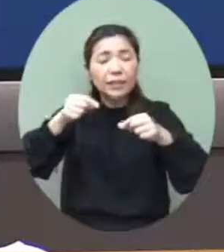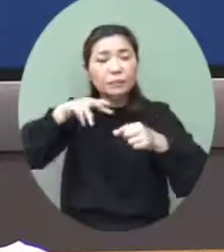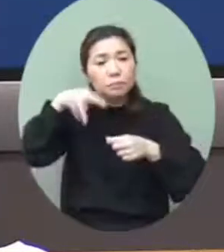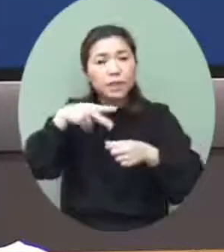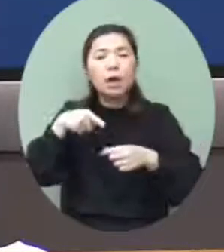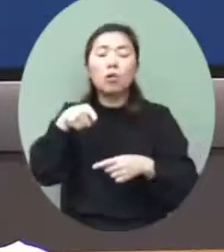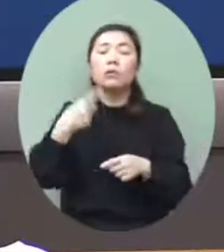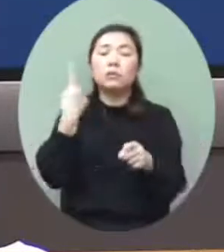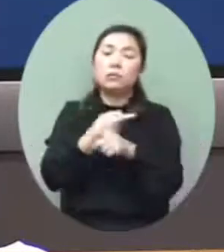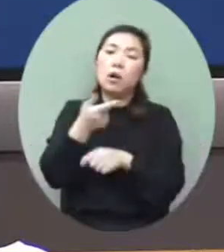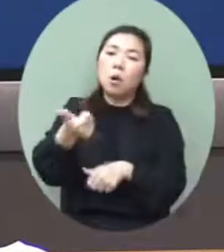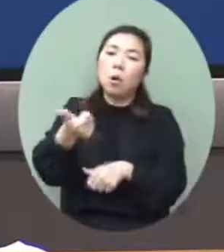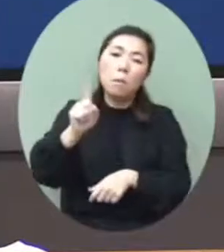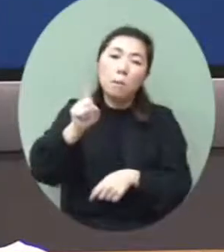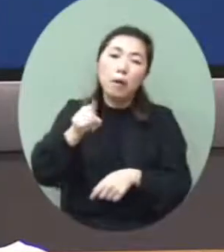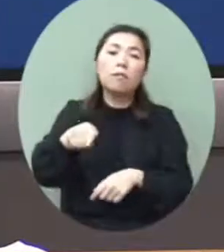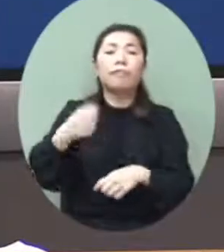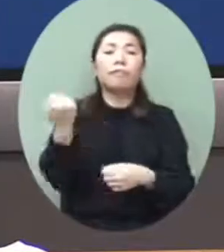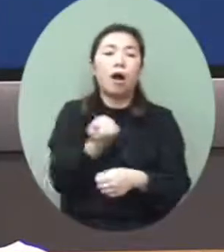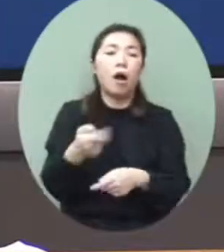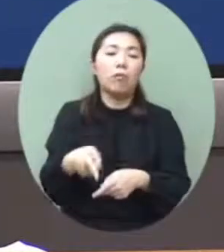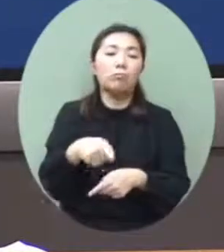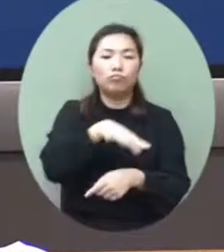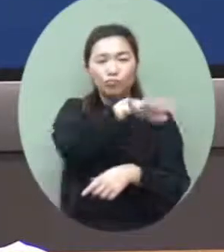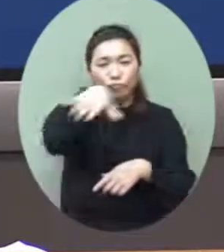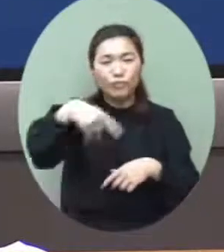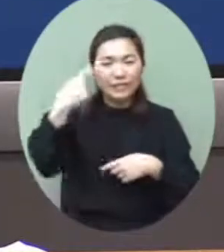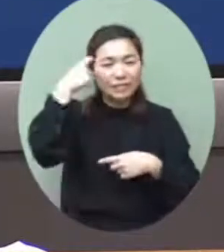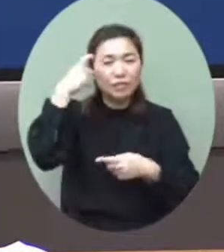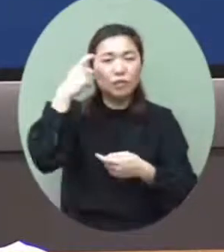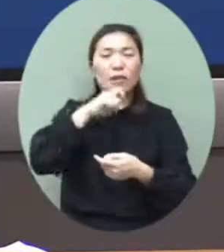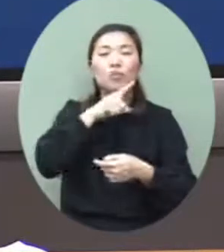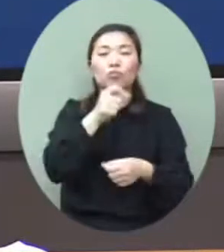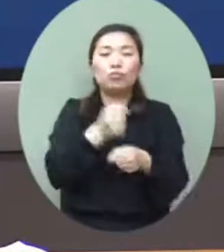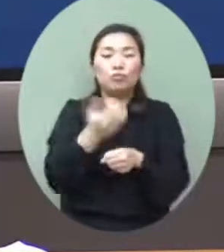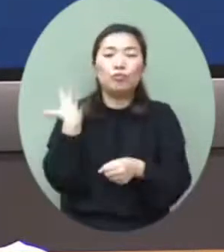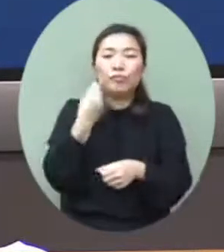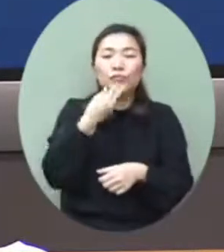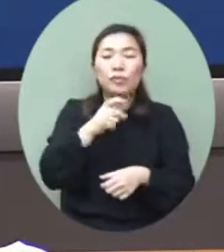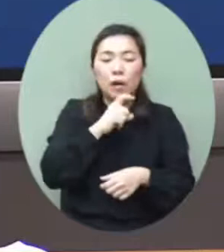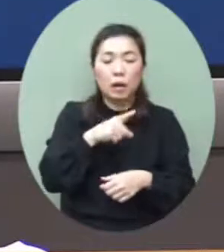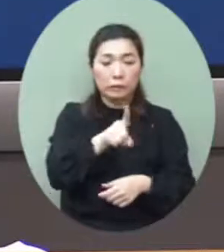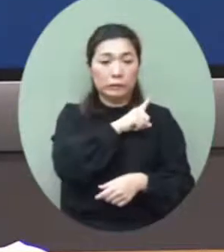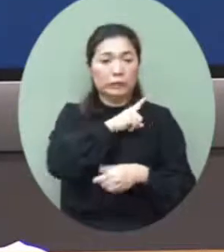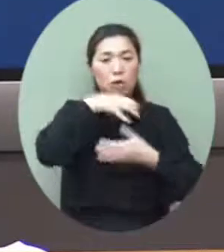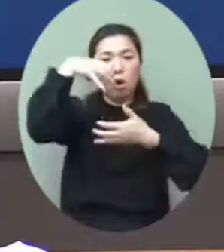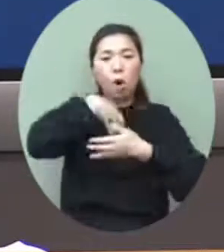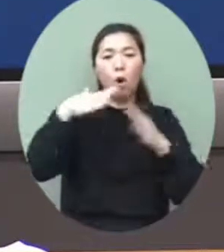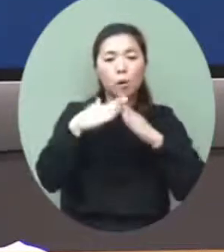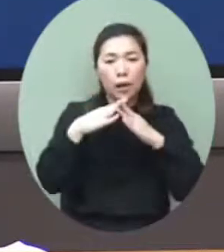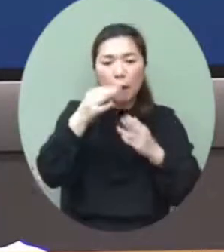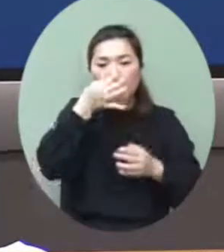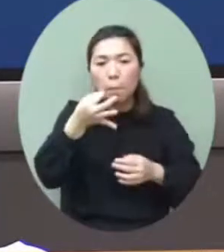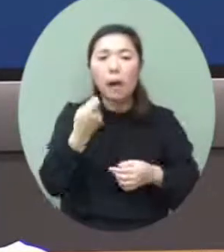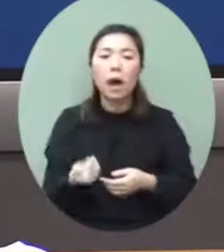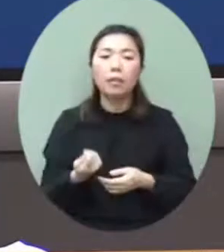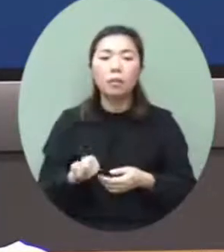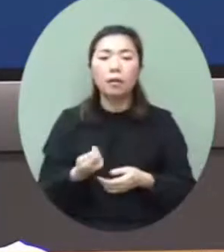make it more friendly. Now, RAT is rapid. All of you have